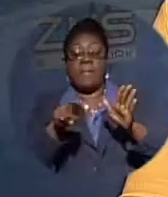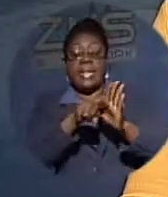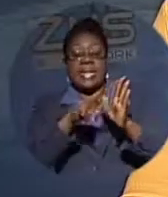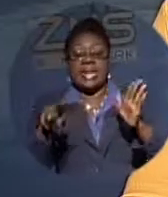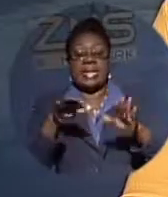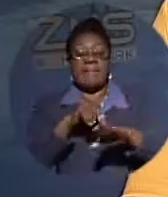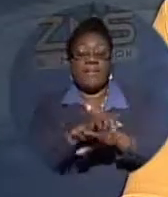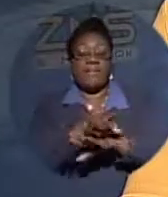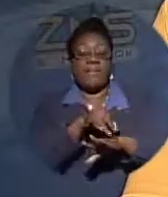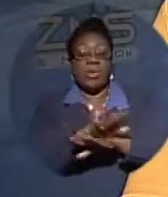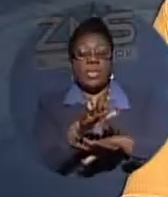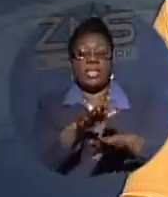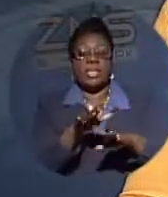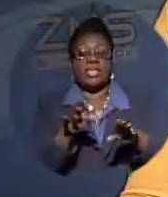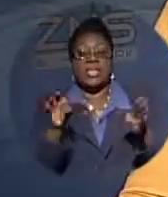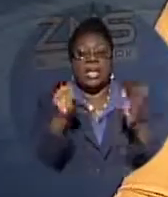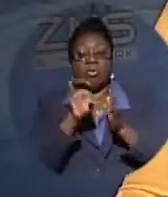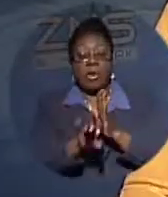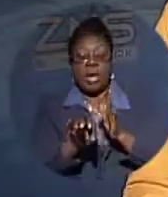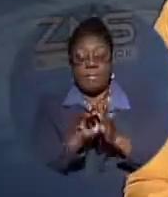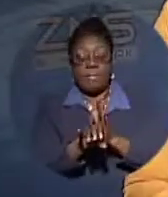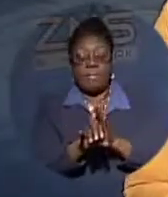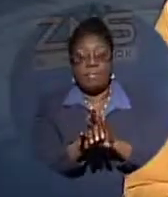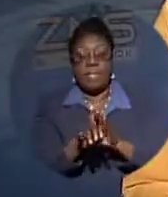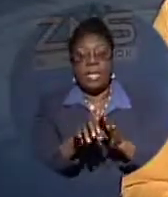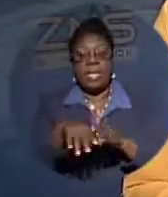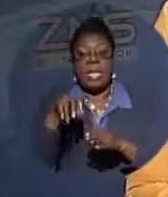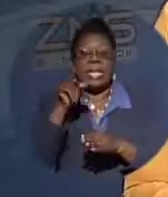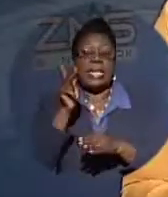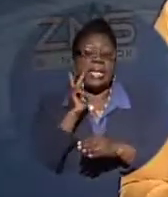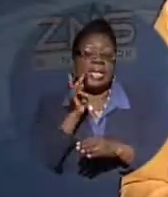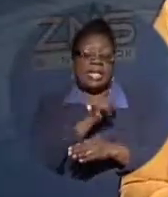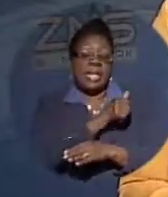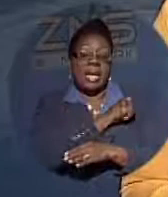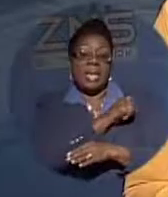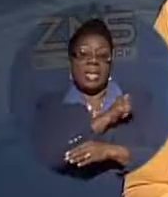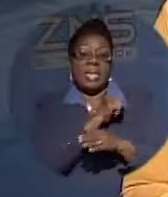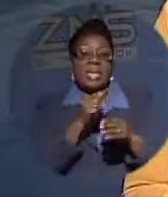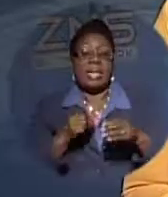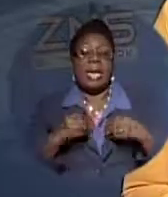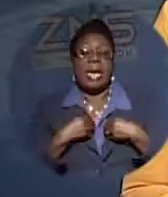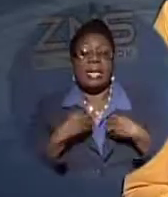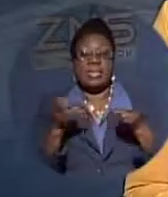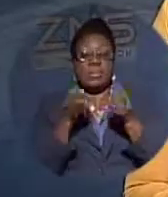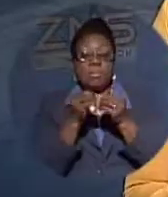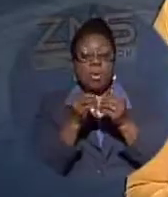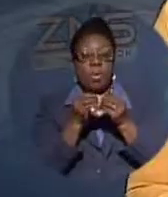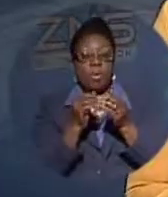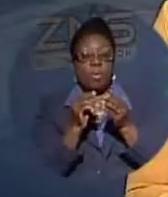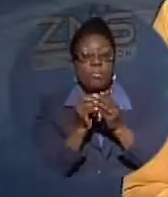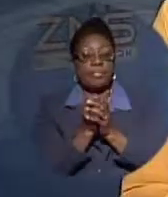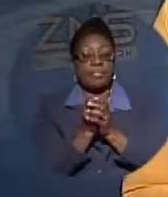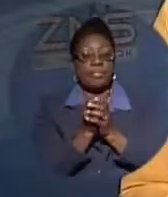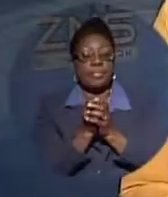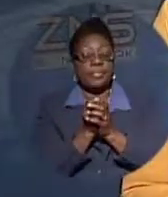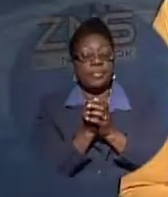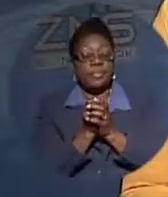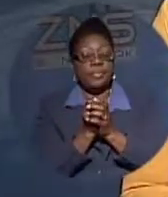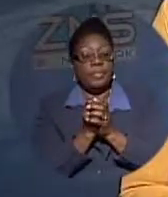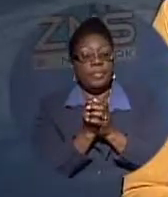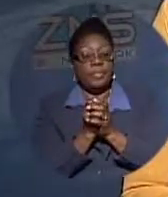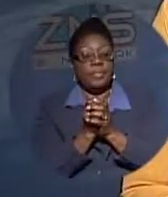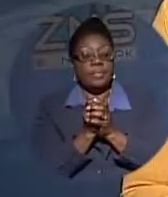influences, including criminality. We now go to Keishla Adderley, who is live at the Sheraton Nassau Beach Resort. Keishla, tell us a bit about the